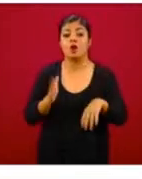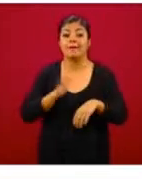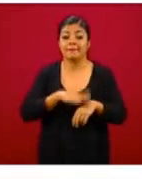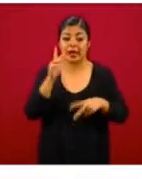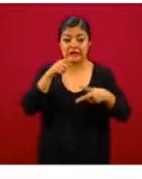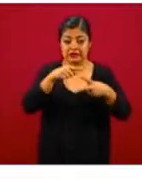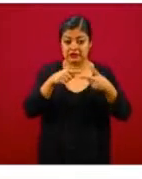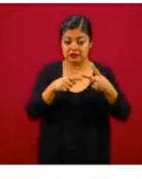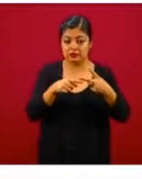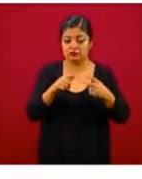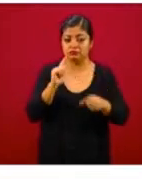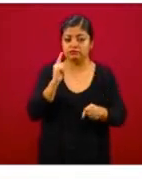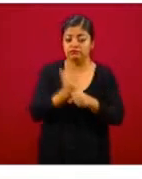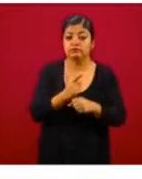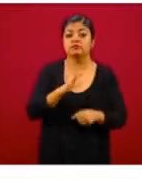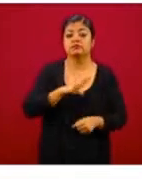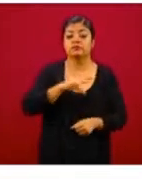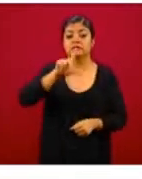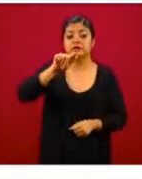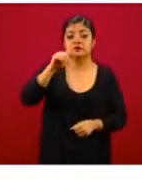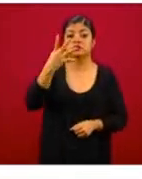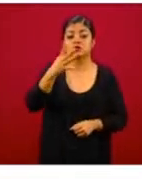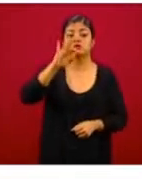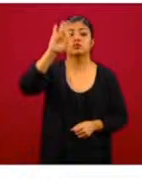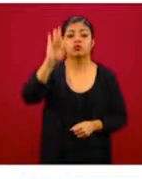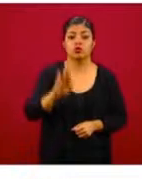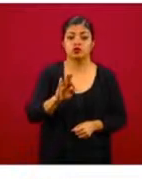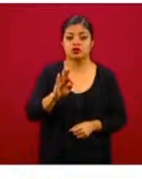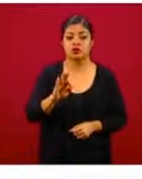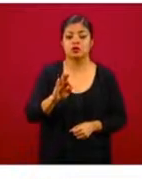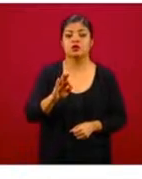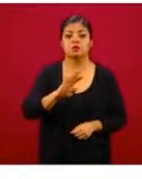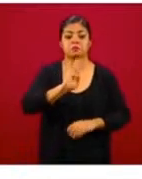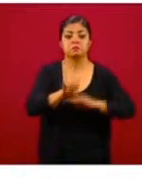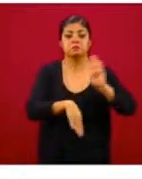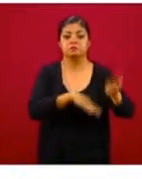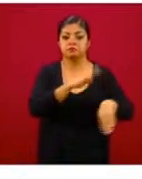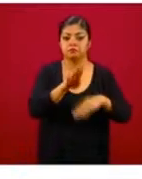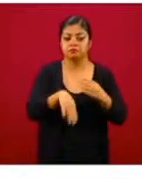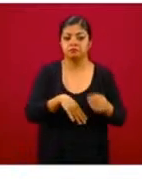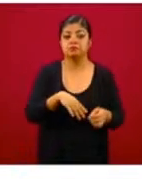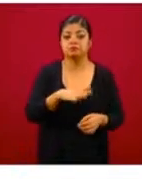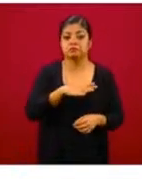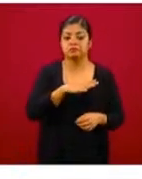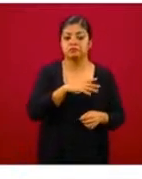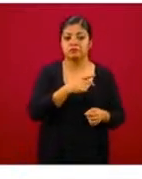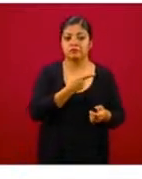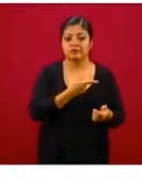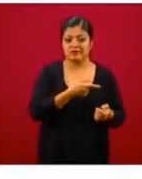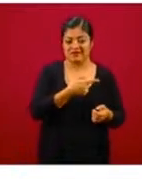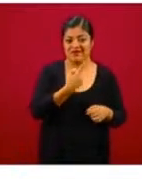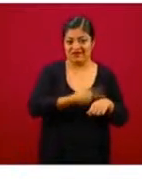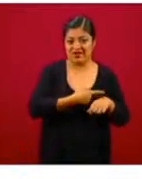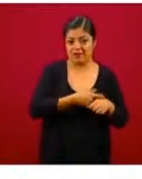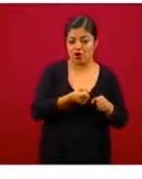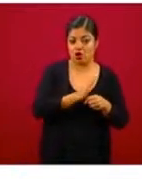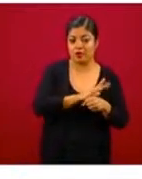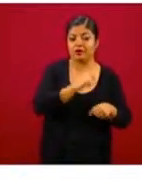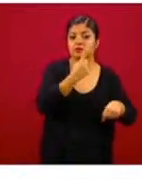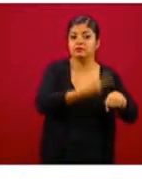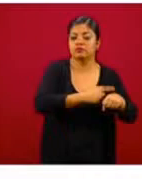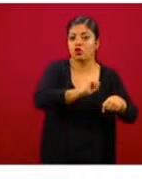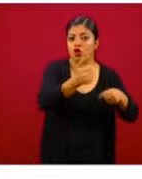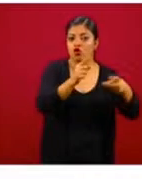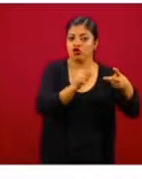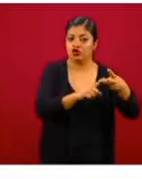immunosuppressive response. And so among these comorbidities, one of these comorbidities was found in